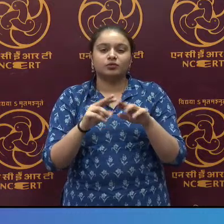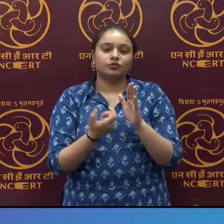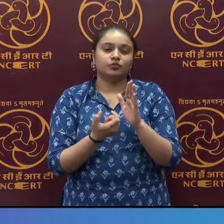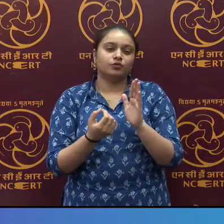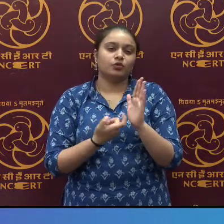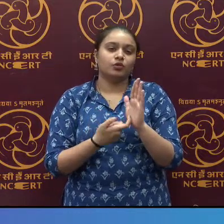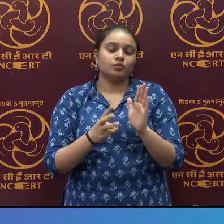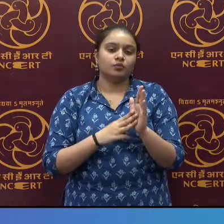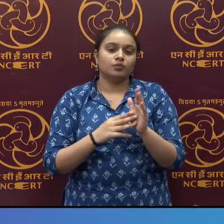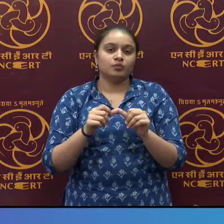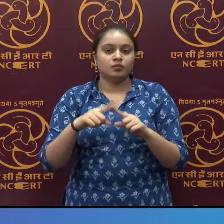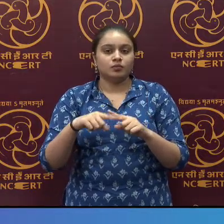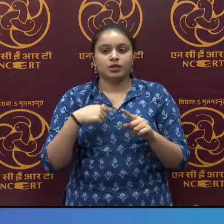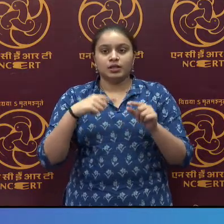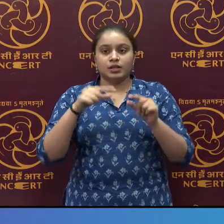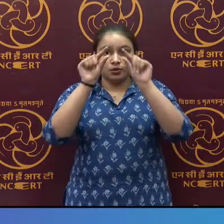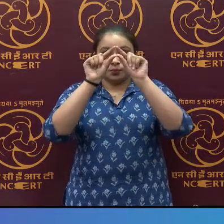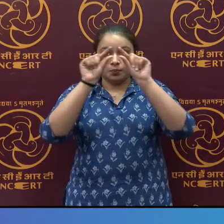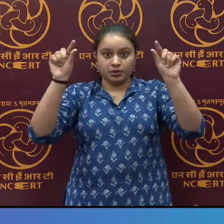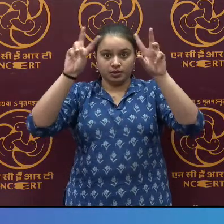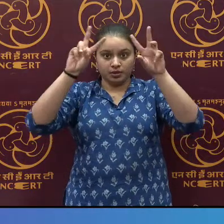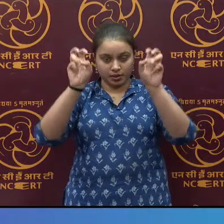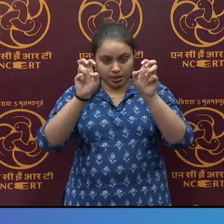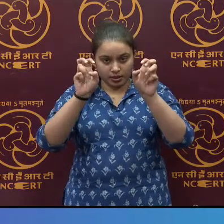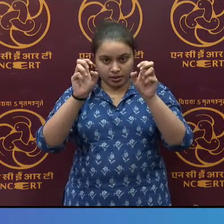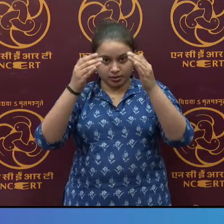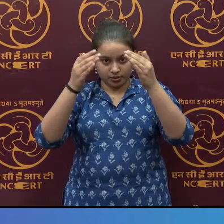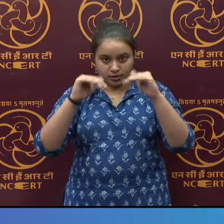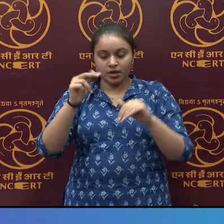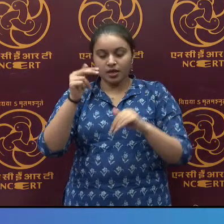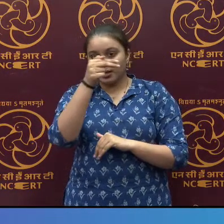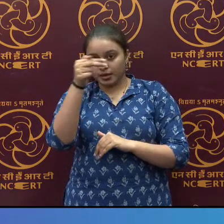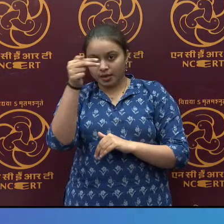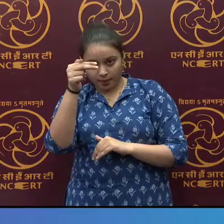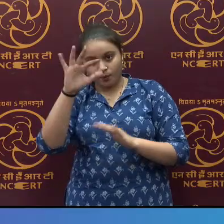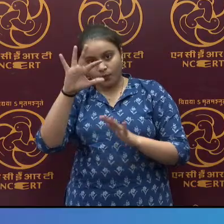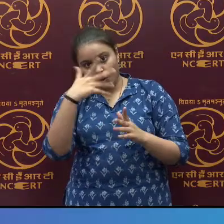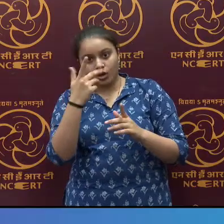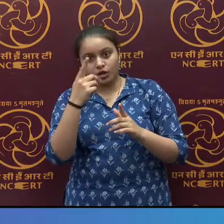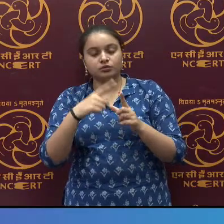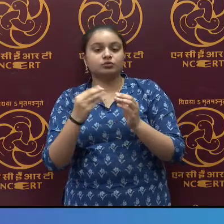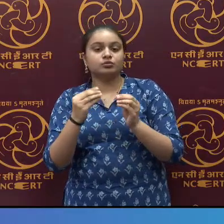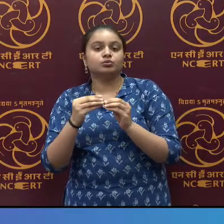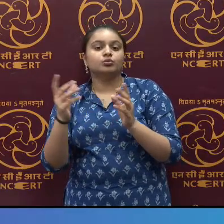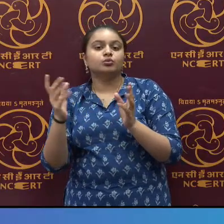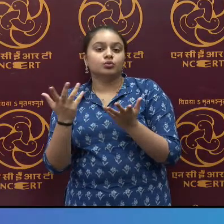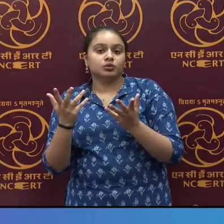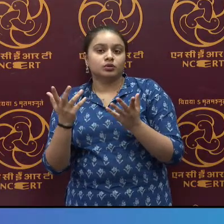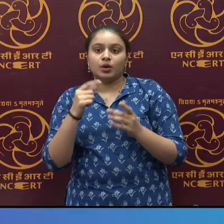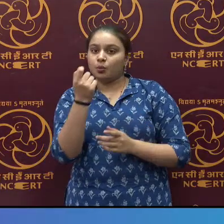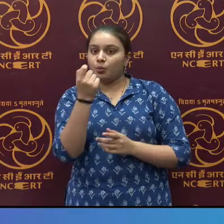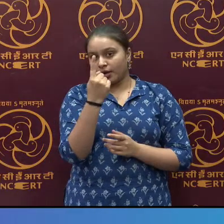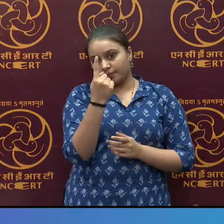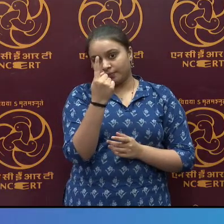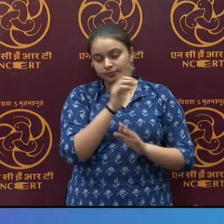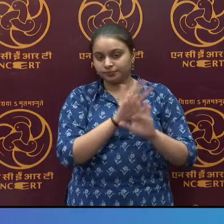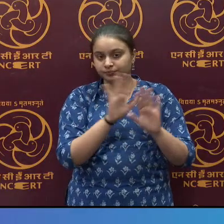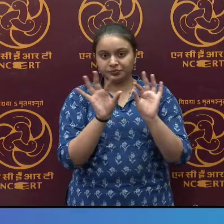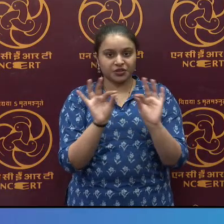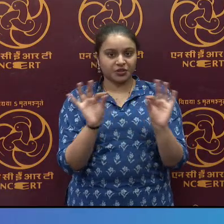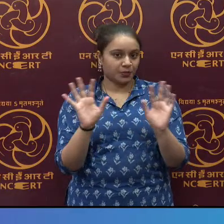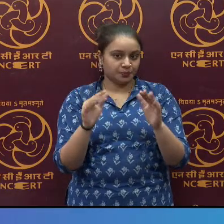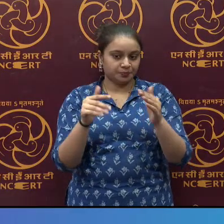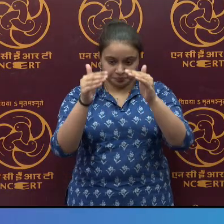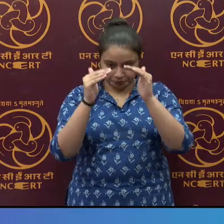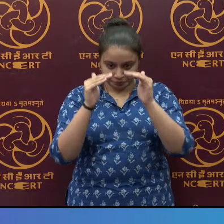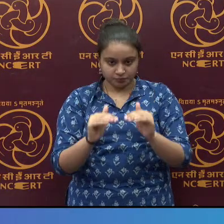are expected to write a title and your name and designation. So this will fetch you 1 marks, simple. And